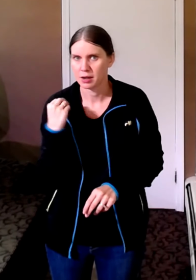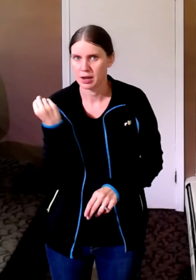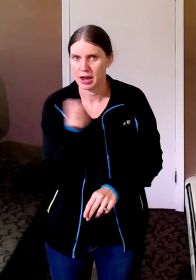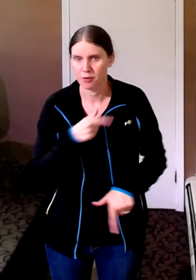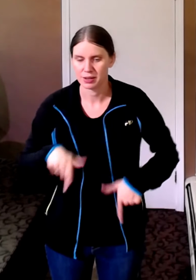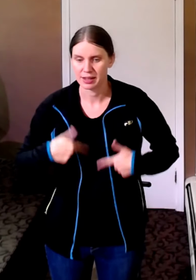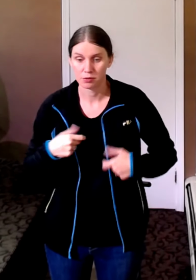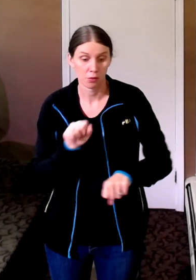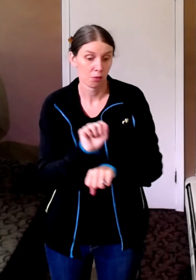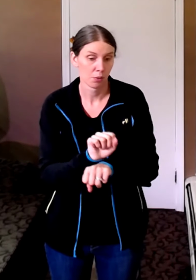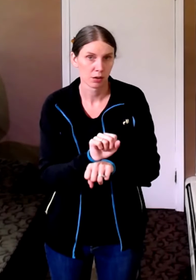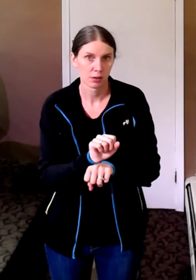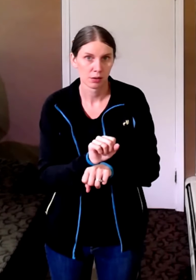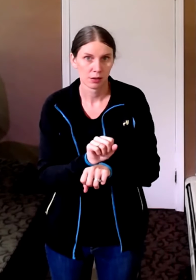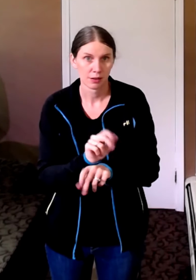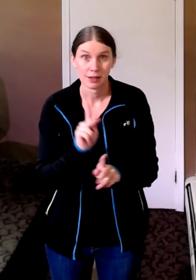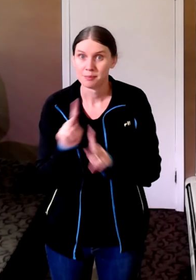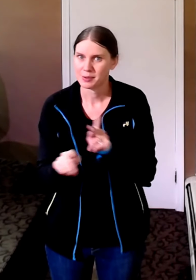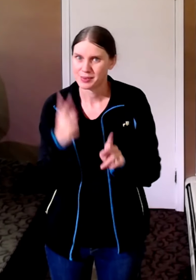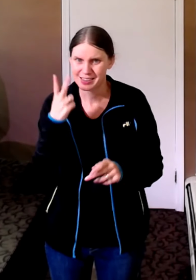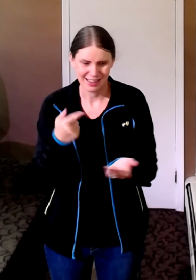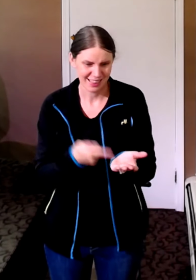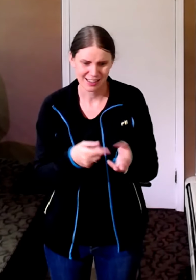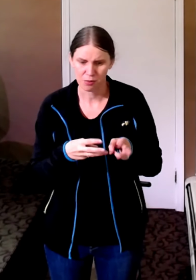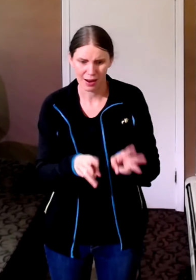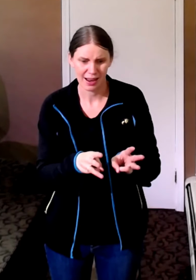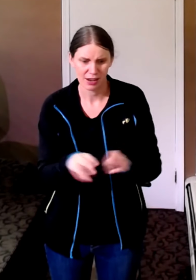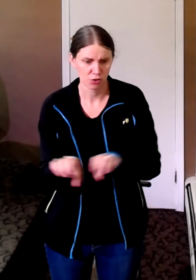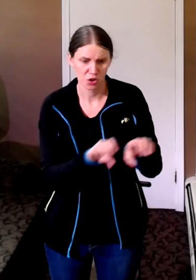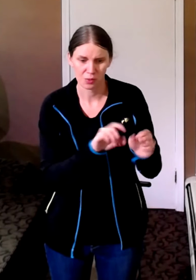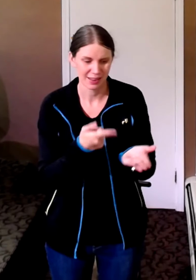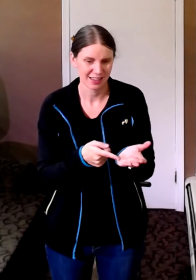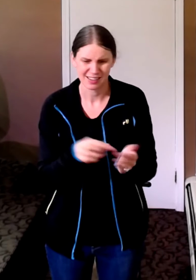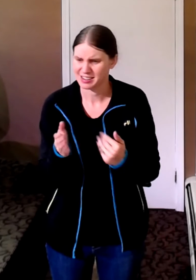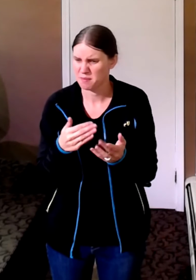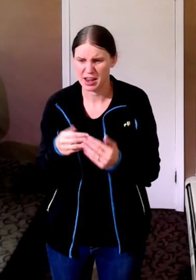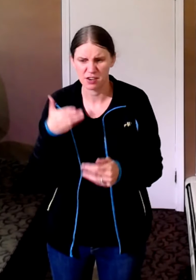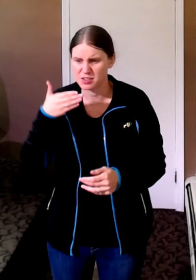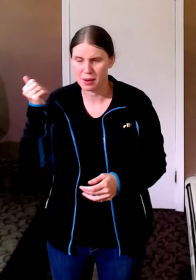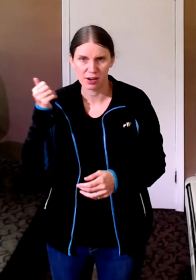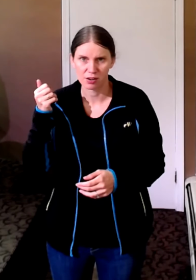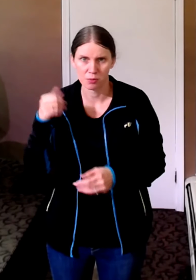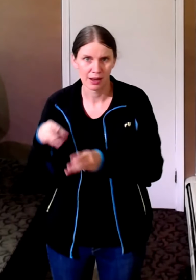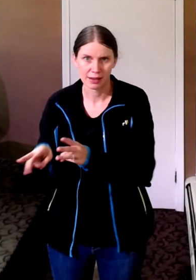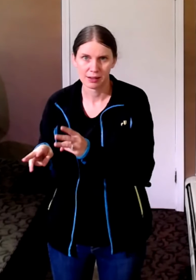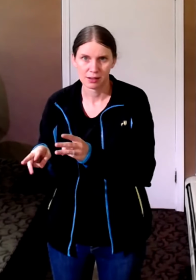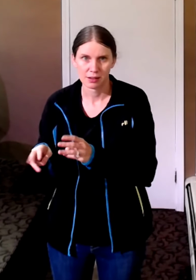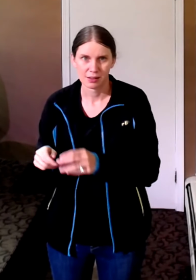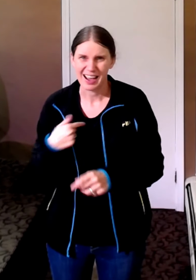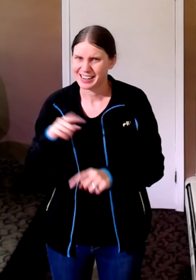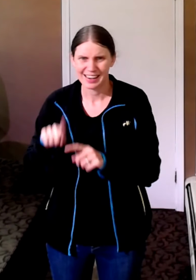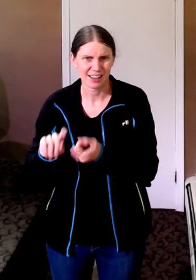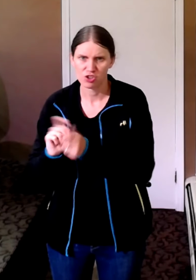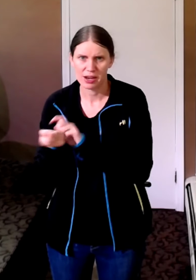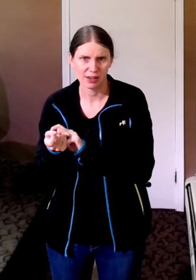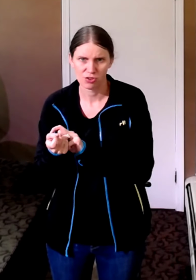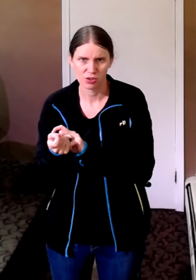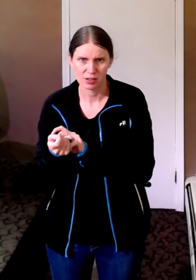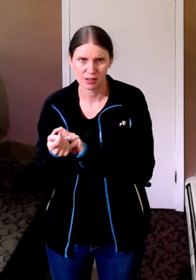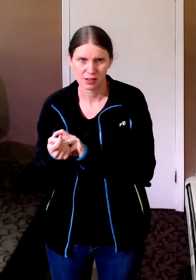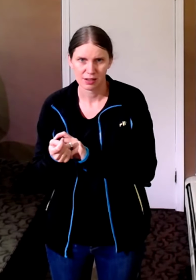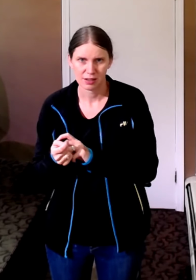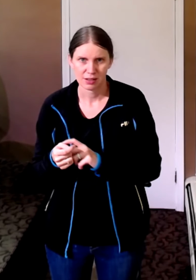in the workplace, people have always done it this way. It doesn't matter if there's a better way necessarily. I just can't change because that's what